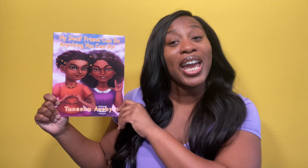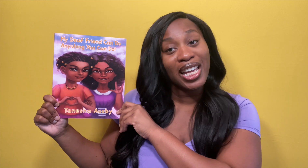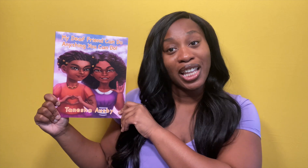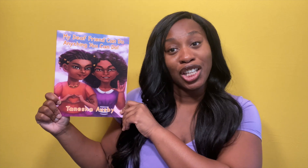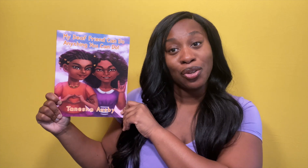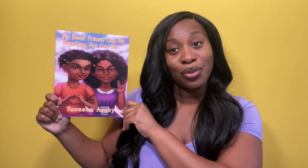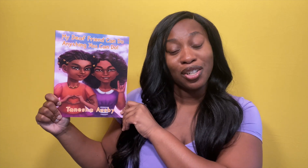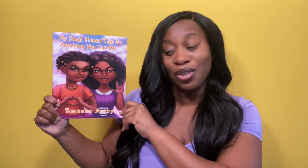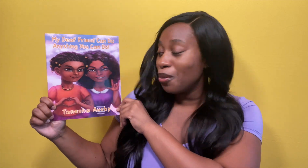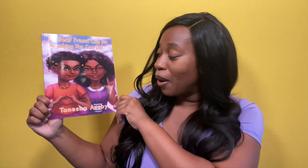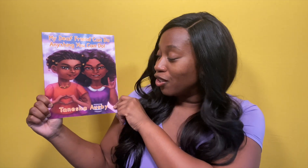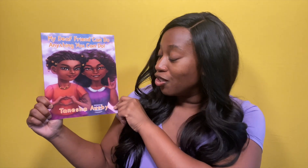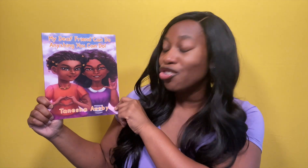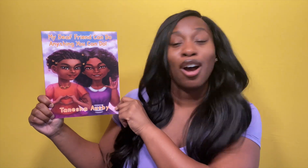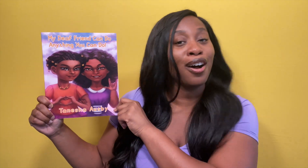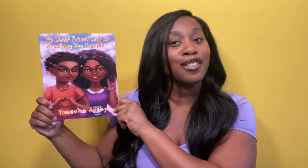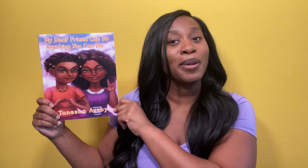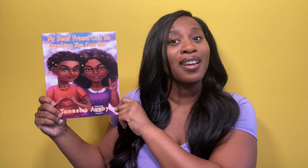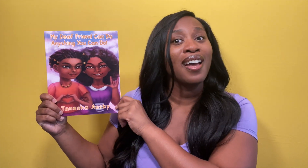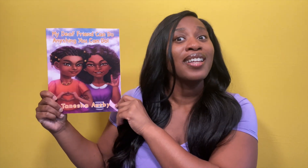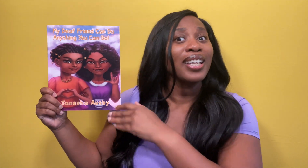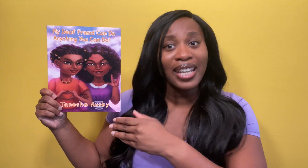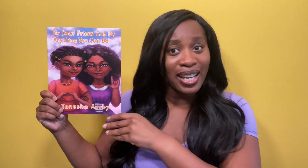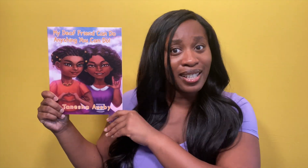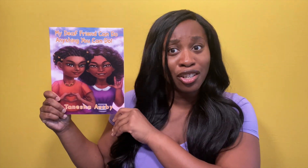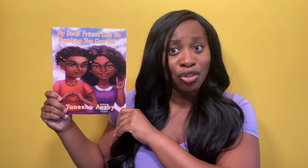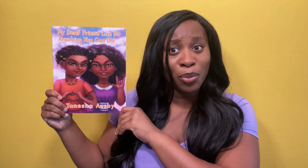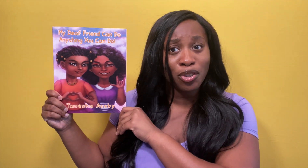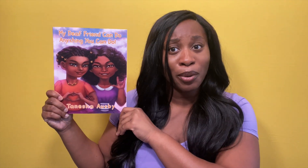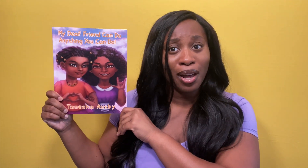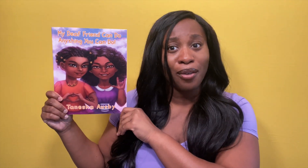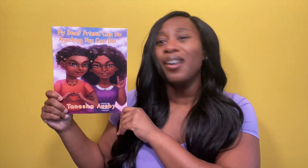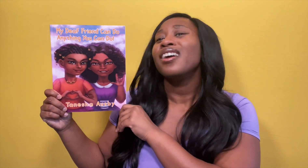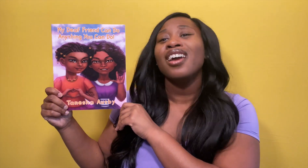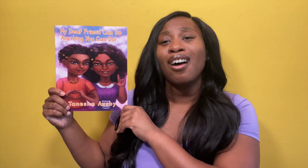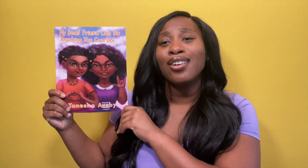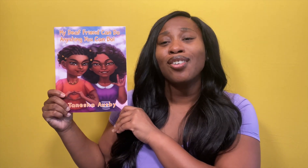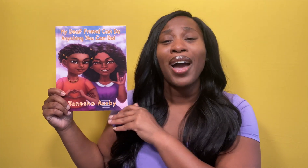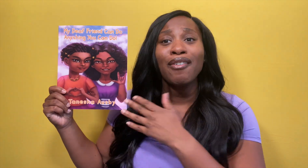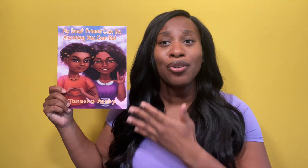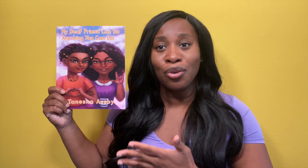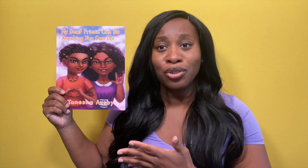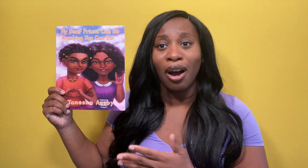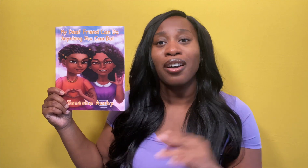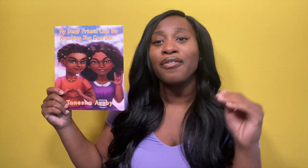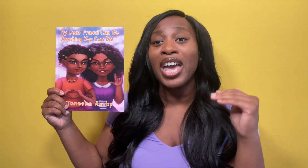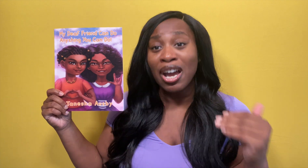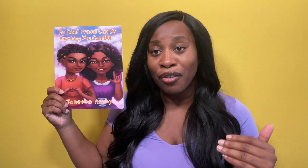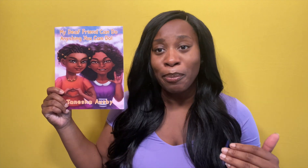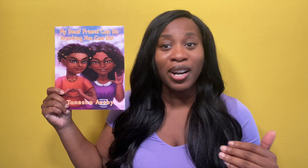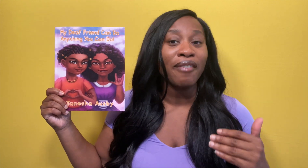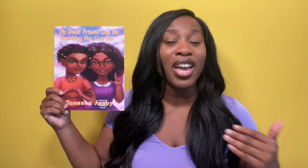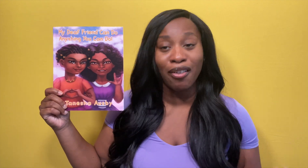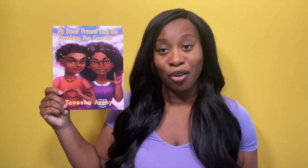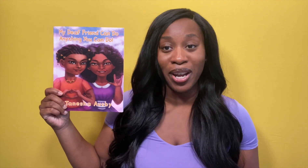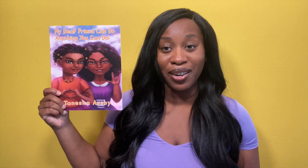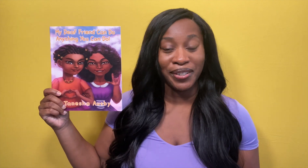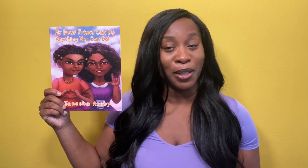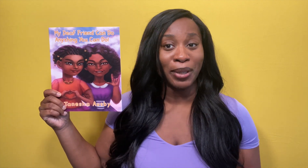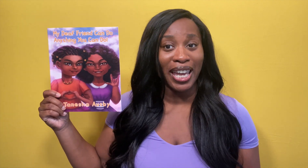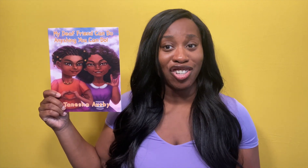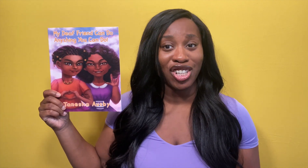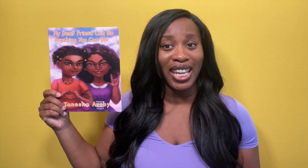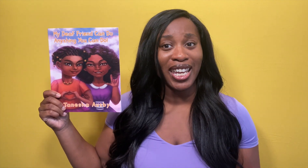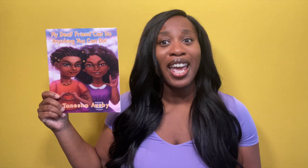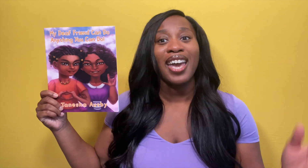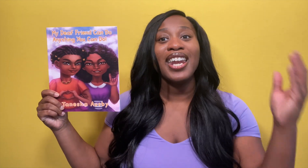Can Do Anything You Can Do by Tanesha Ausby, the link is in the description below. And also, I have a Google Doc of every book I've ever read on